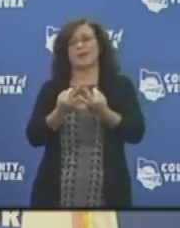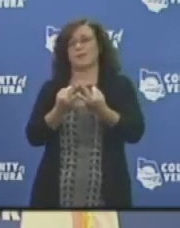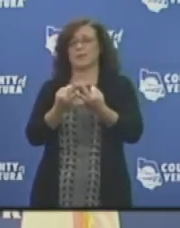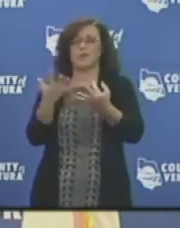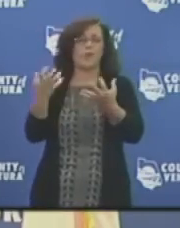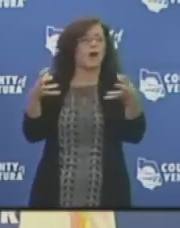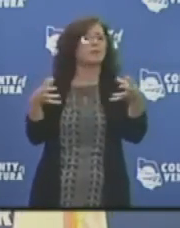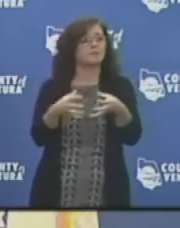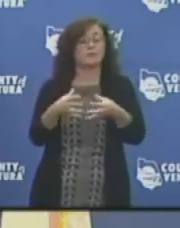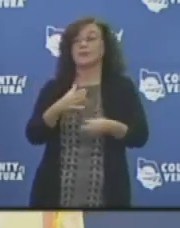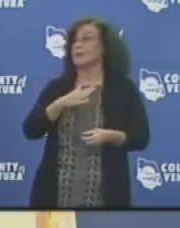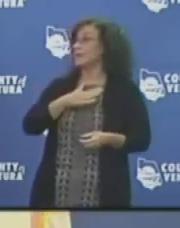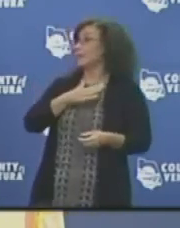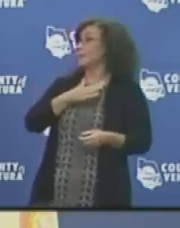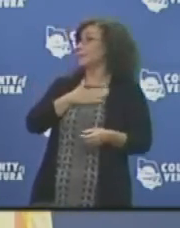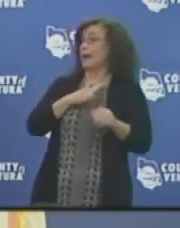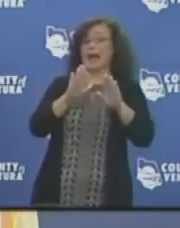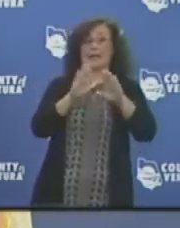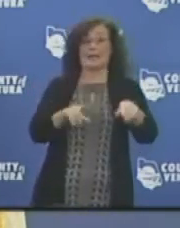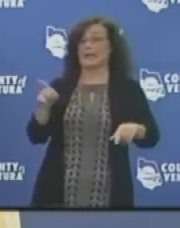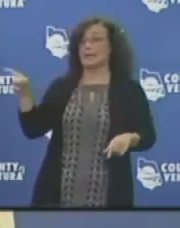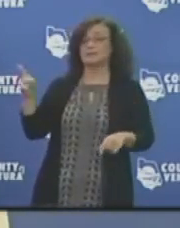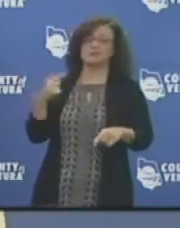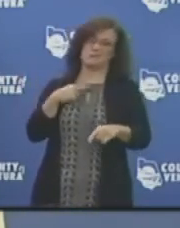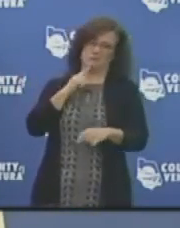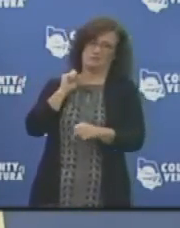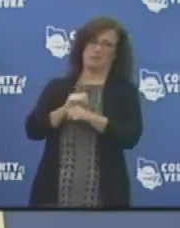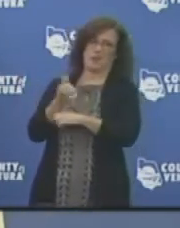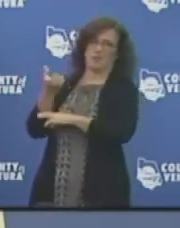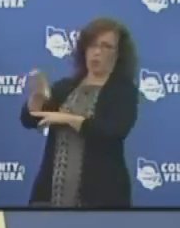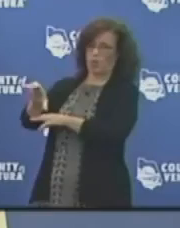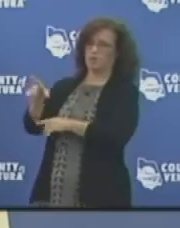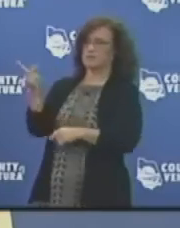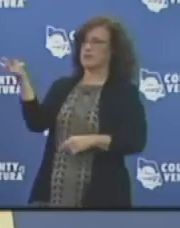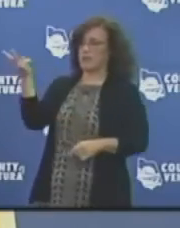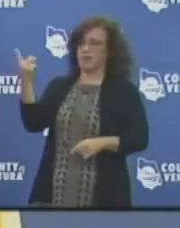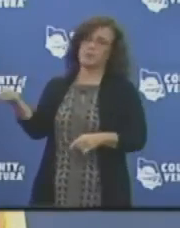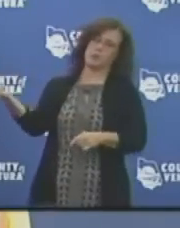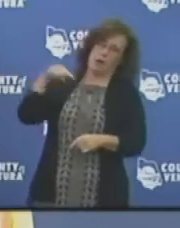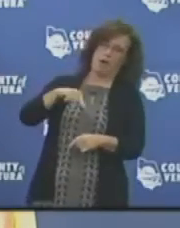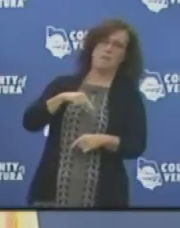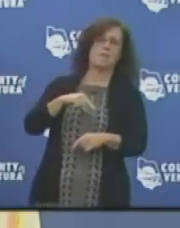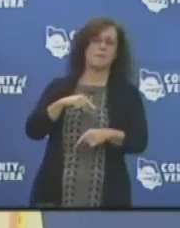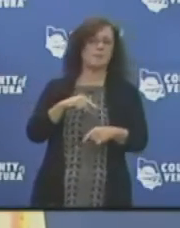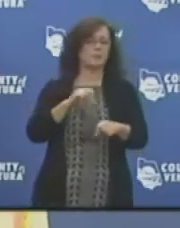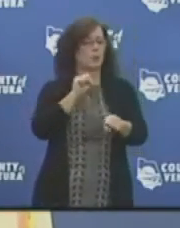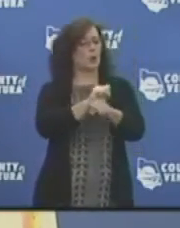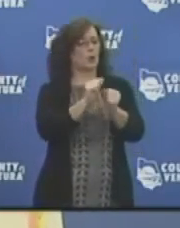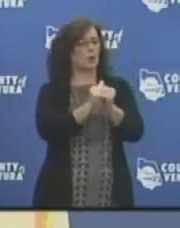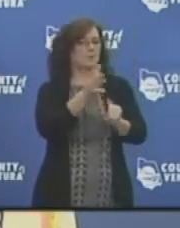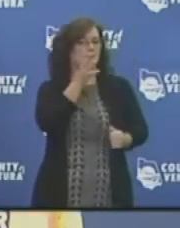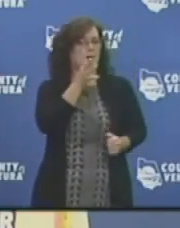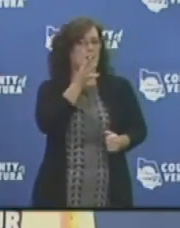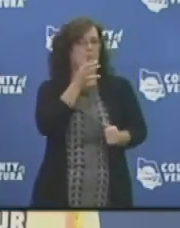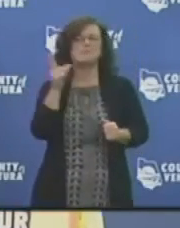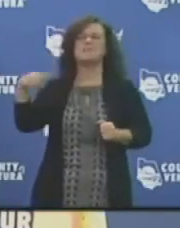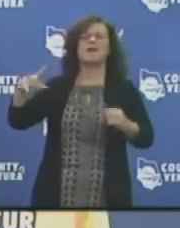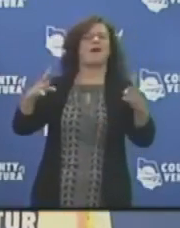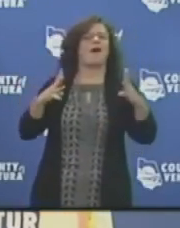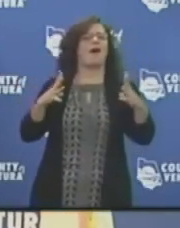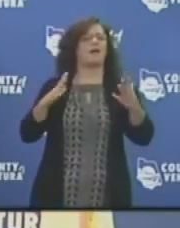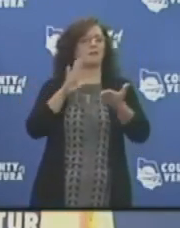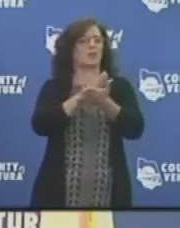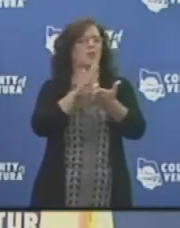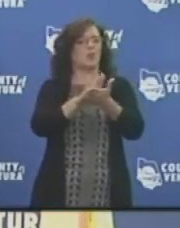My kids here, they're not really wanting to be with mom at work today. Everyone's got schools off, but I wanted to take this moment just